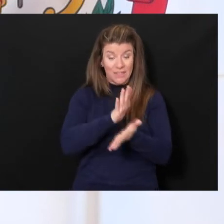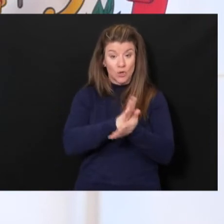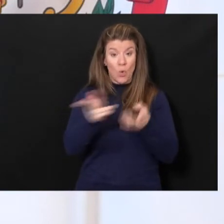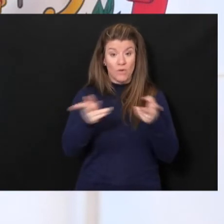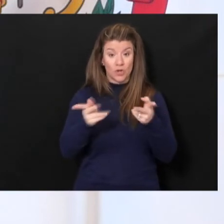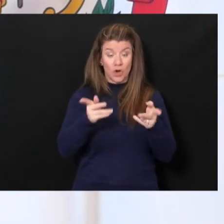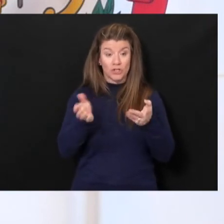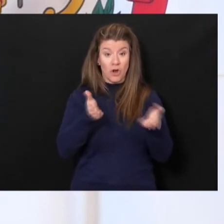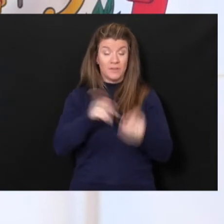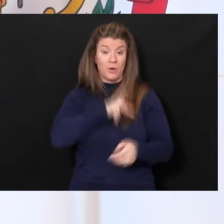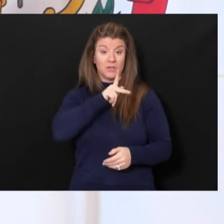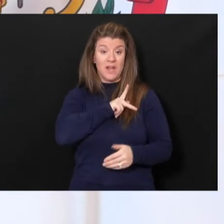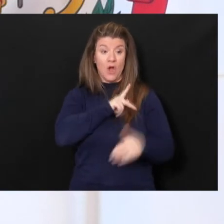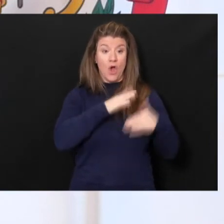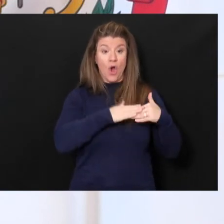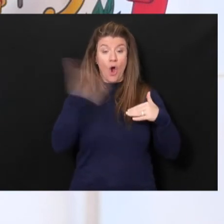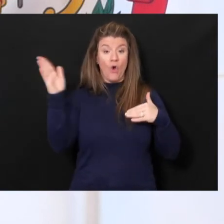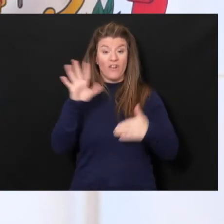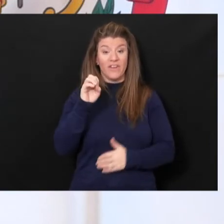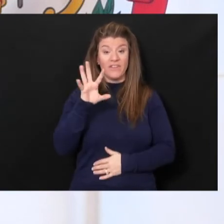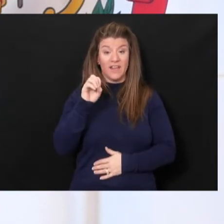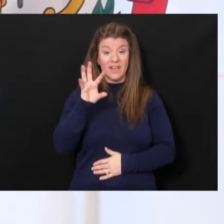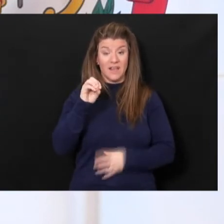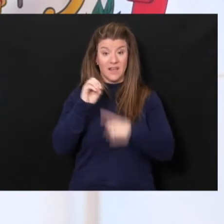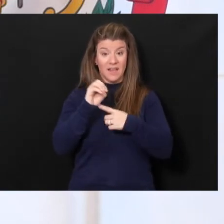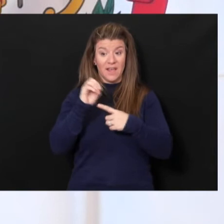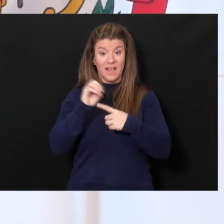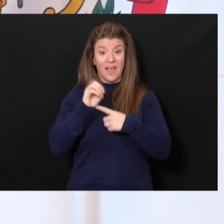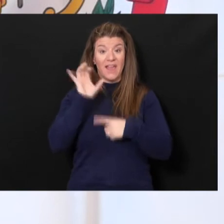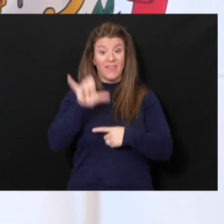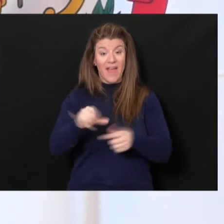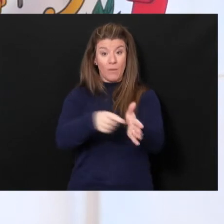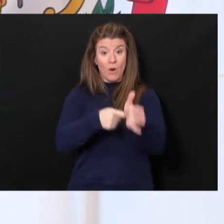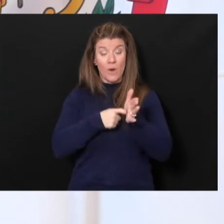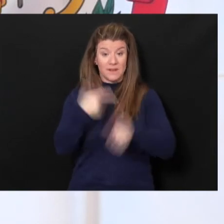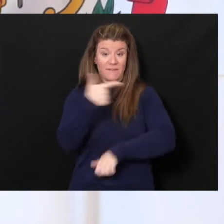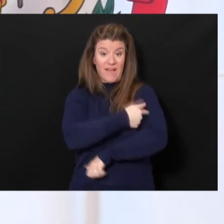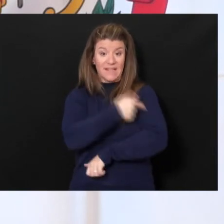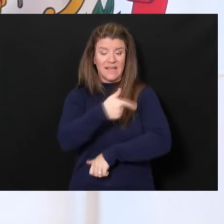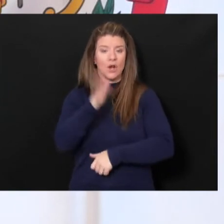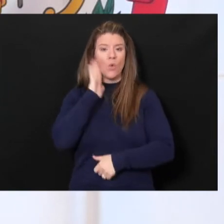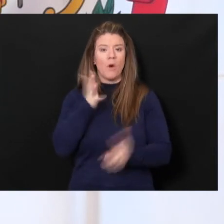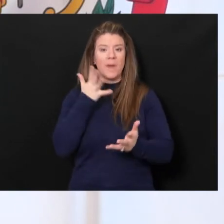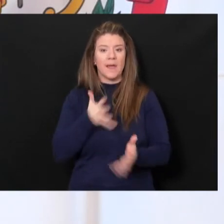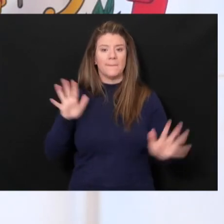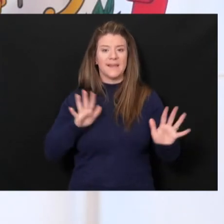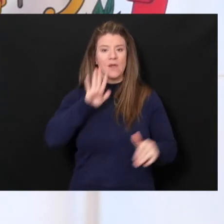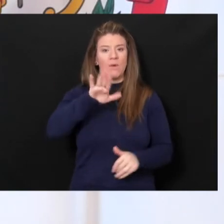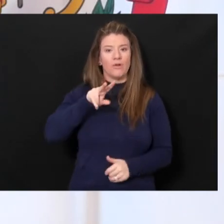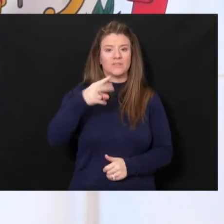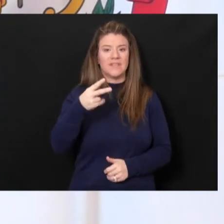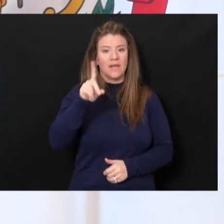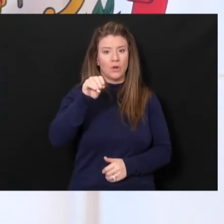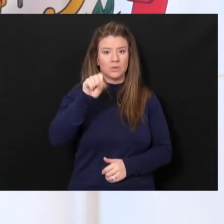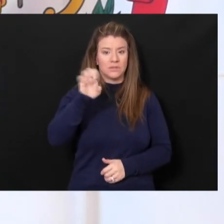personnel over the age of 50 that have requested a vaccine will be complete with their second